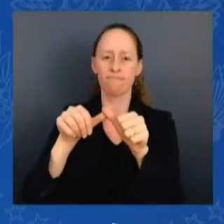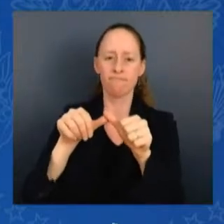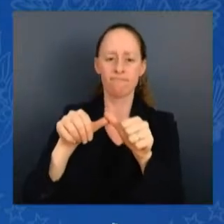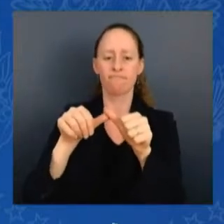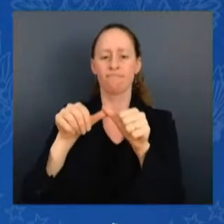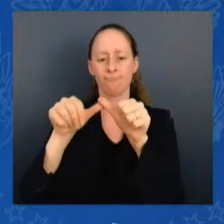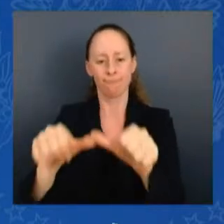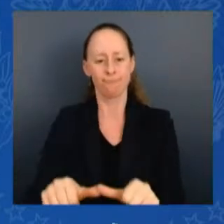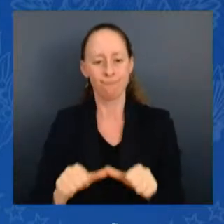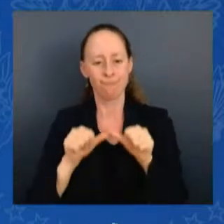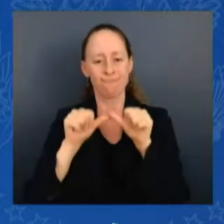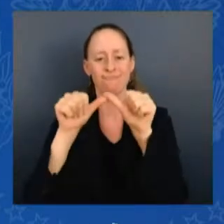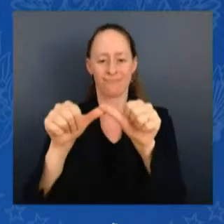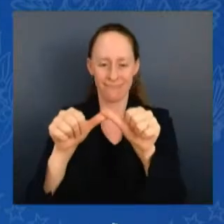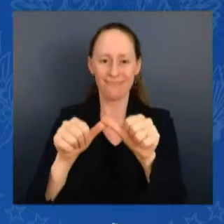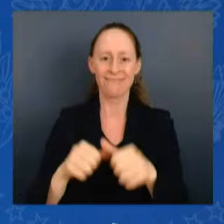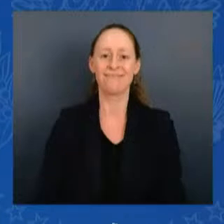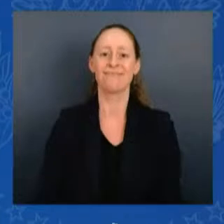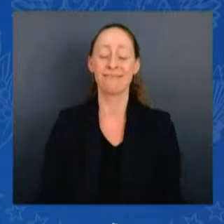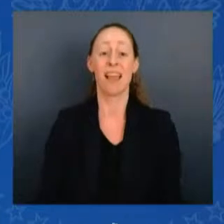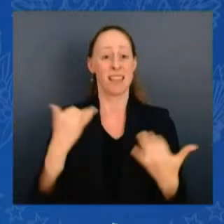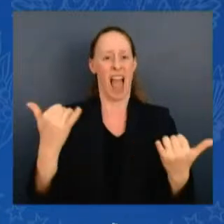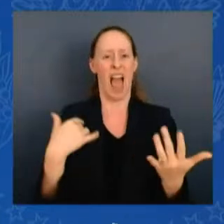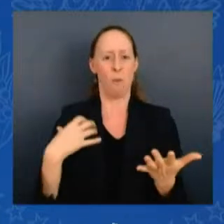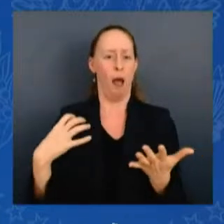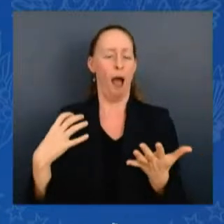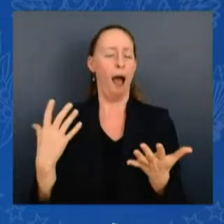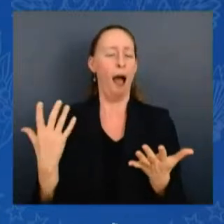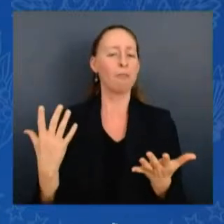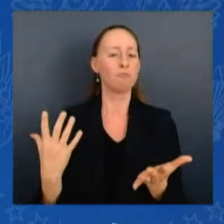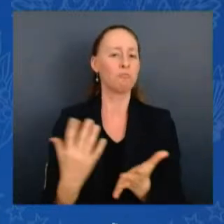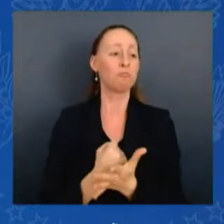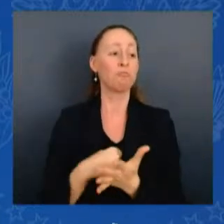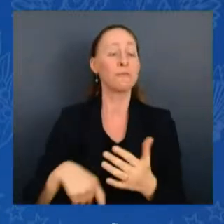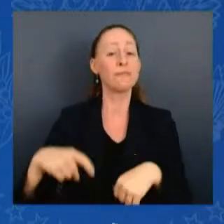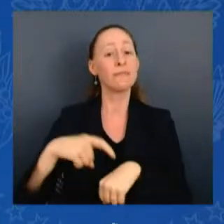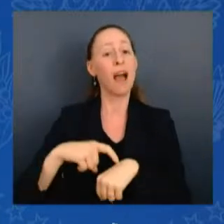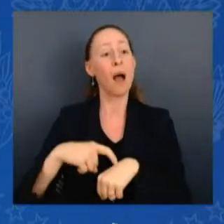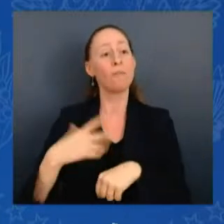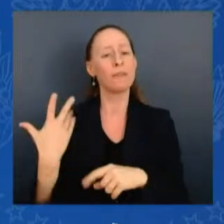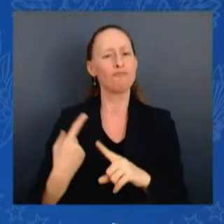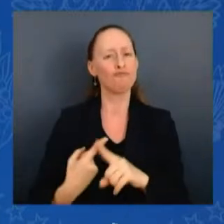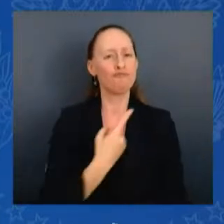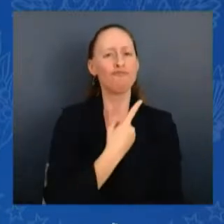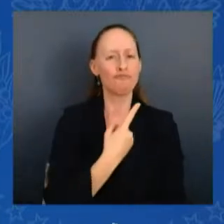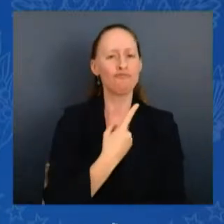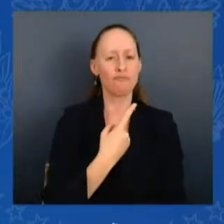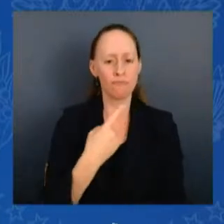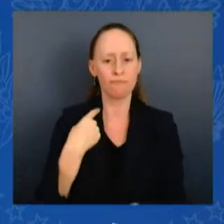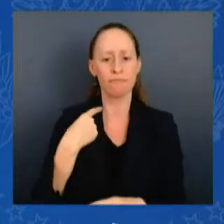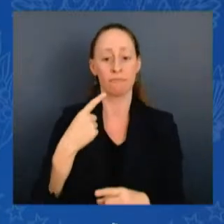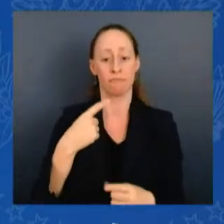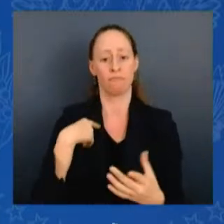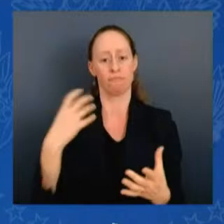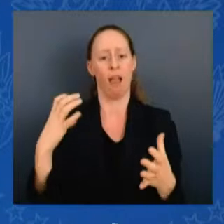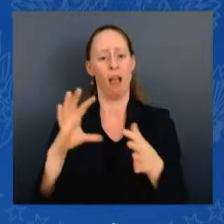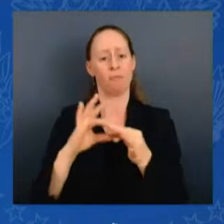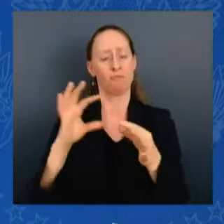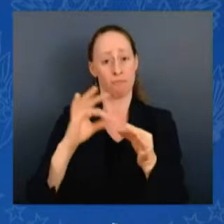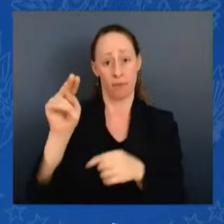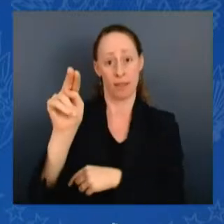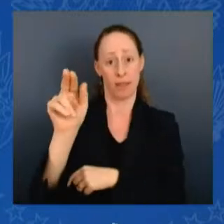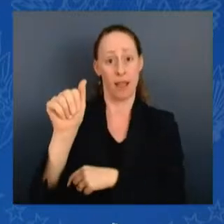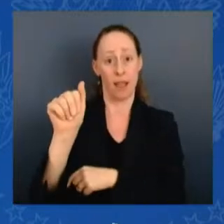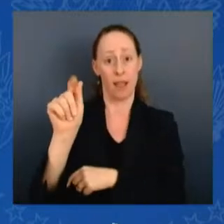way. NATO is an alliance of nations, but also made up of leaders. And one person in